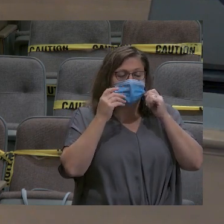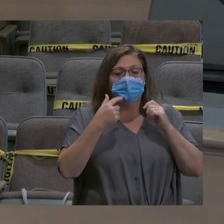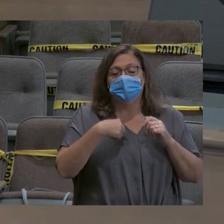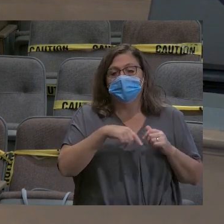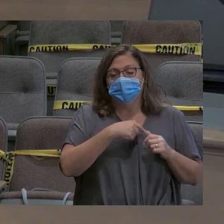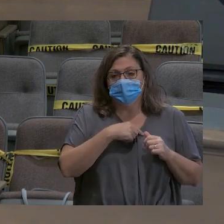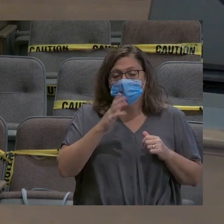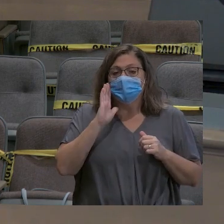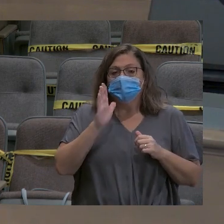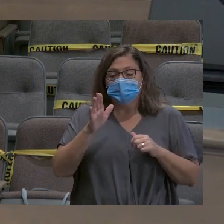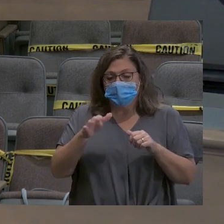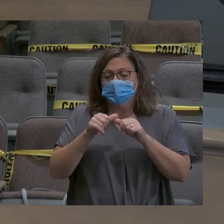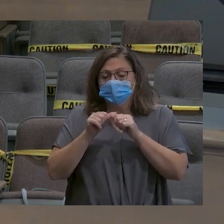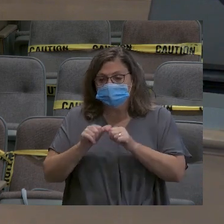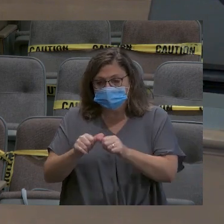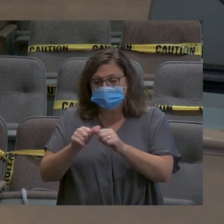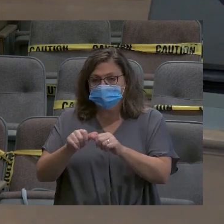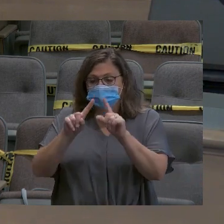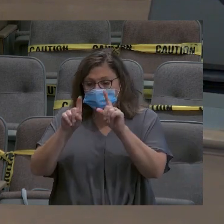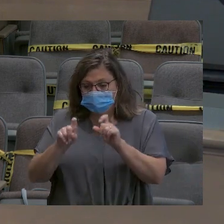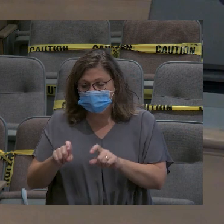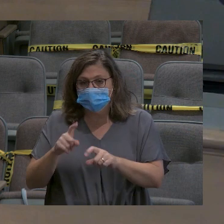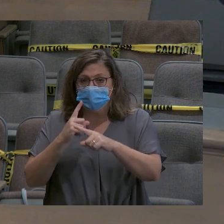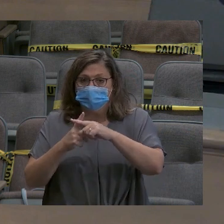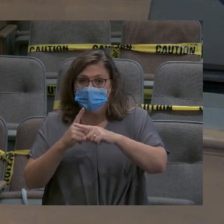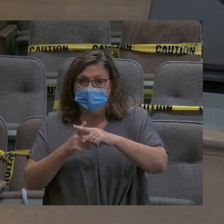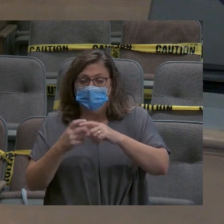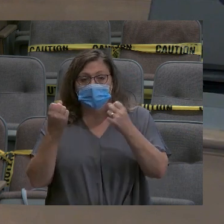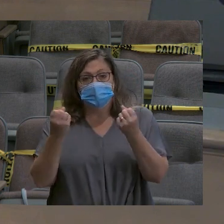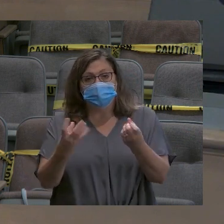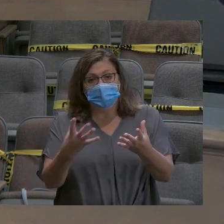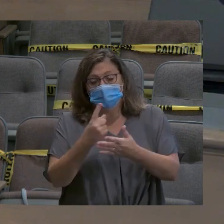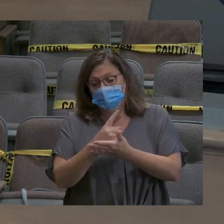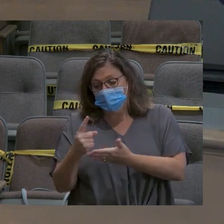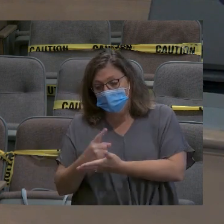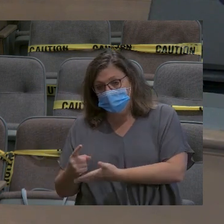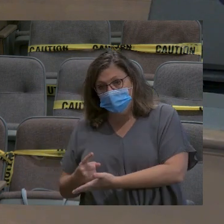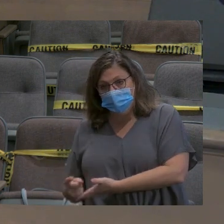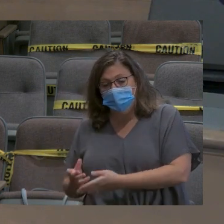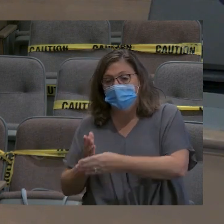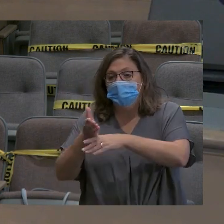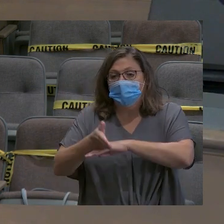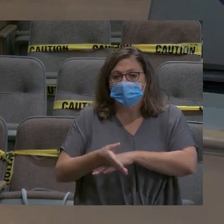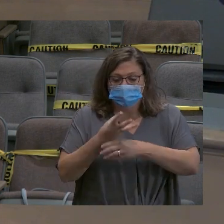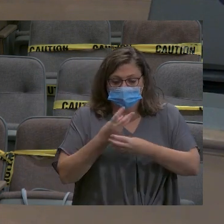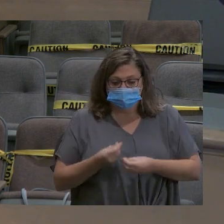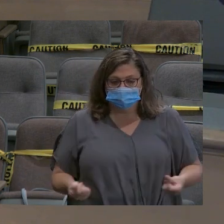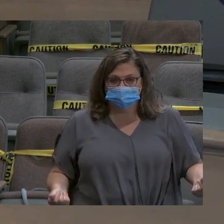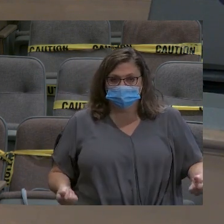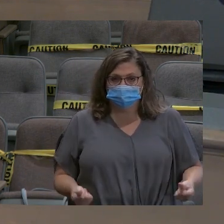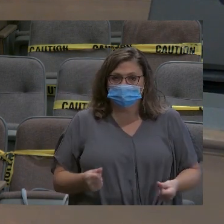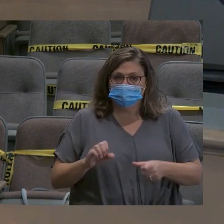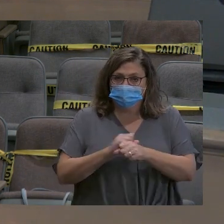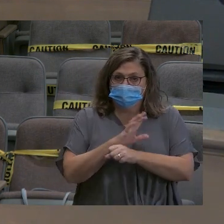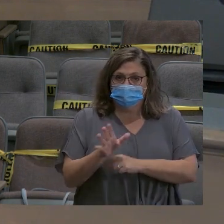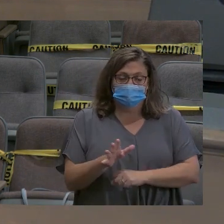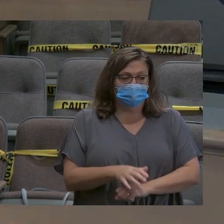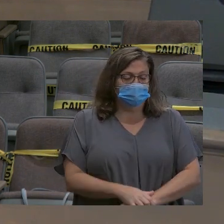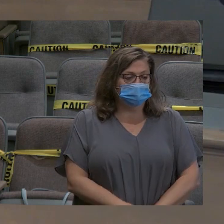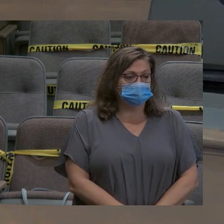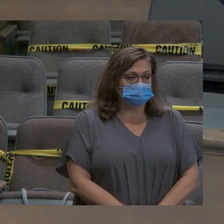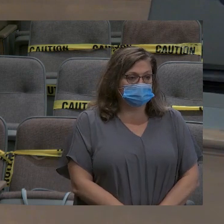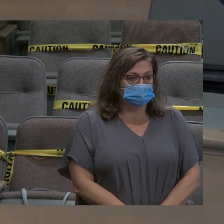continue to test positive weeks and weeks and weeks beyond the time that the infection is gone. Another thing is it